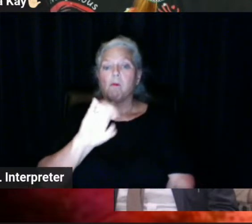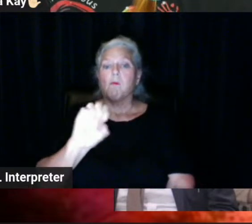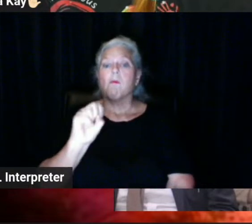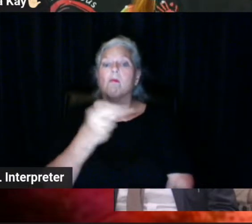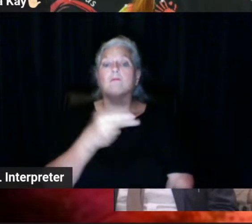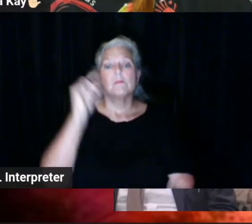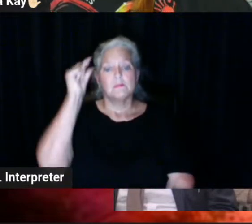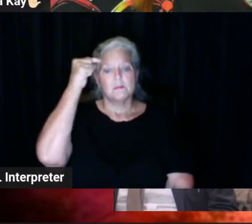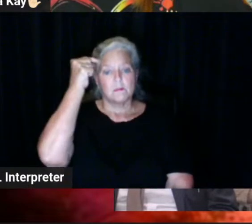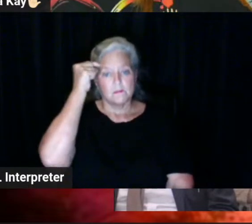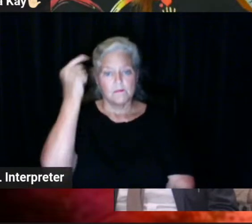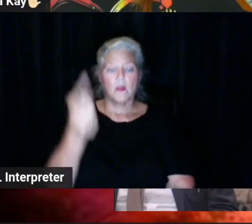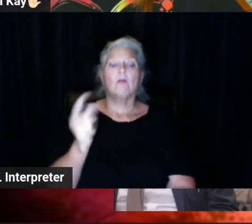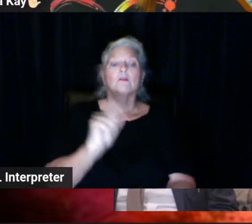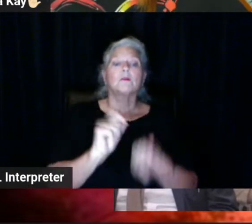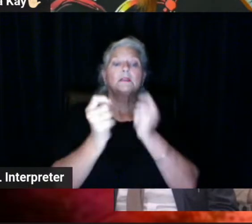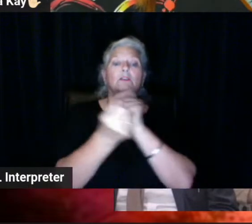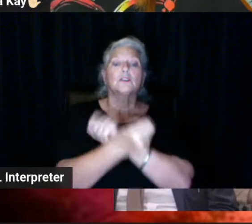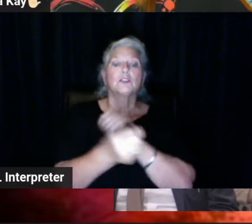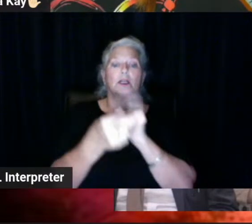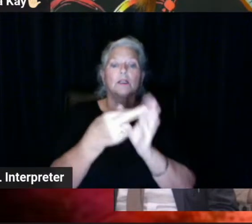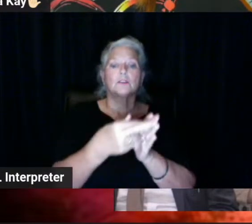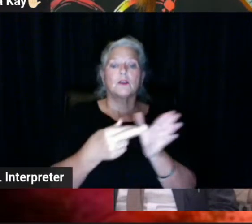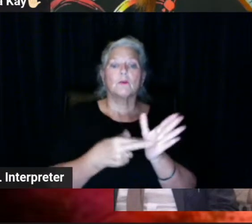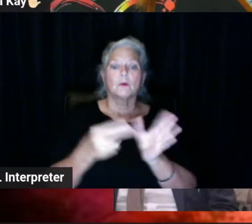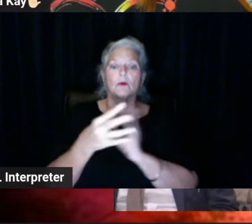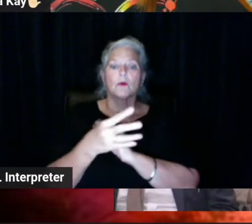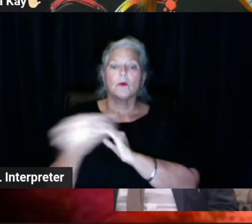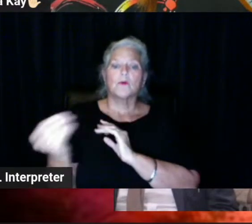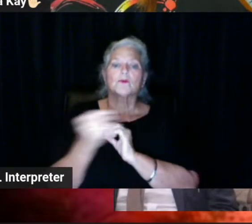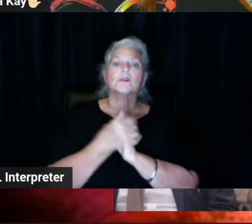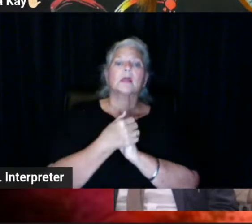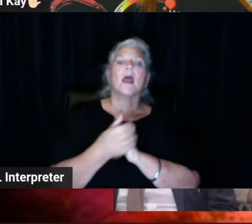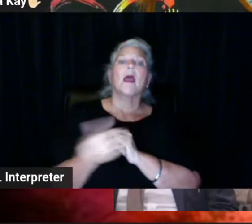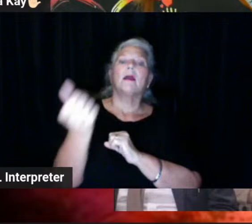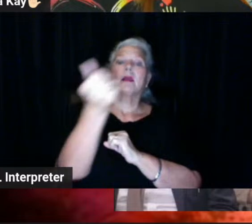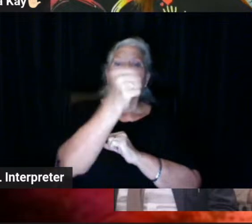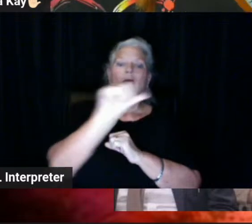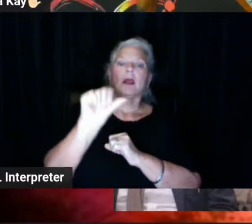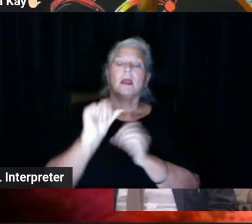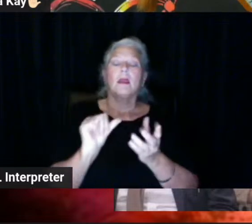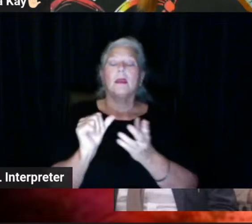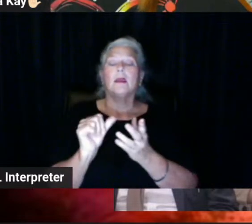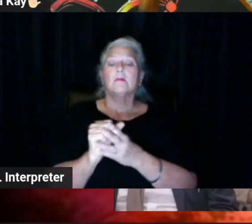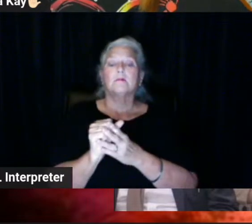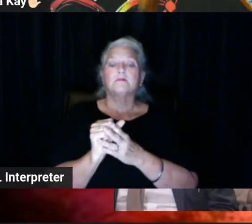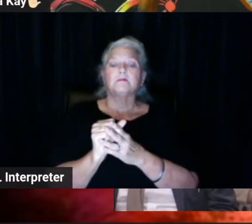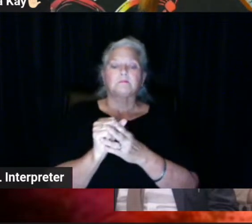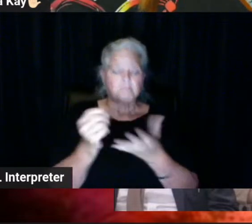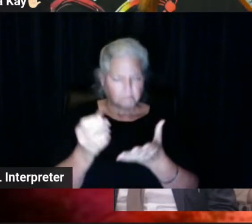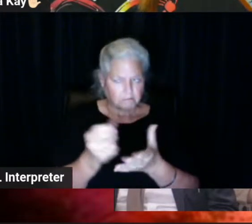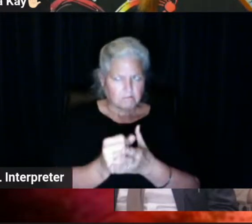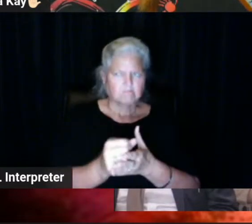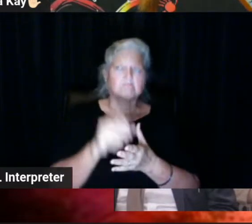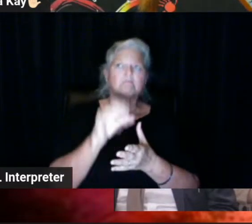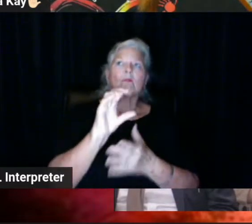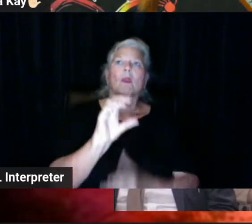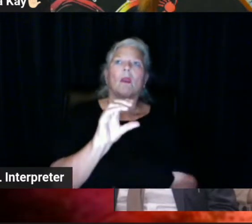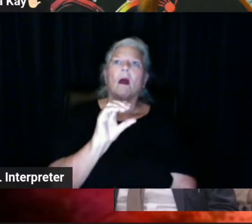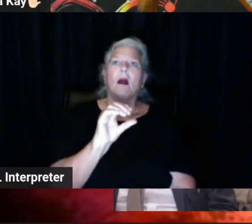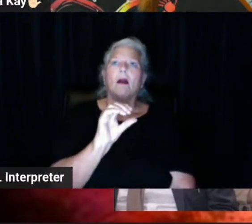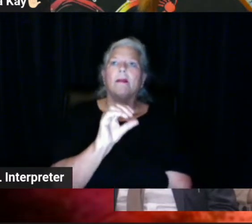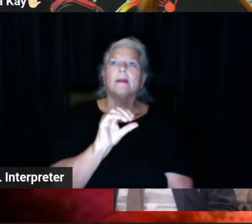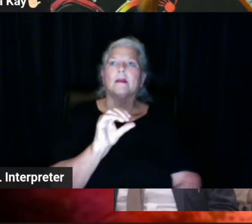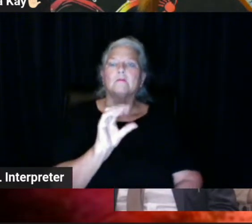of any offense in the colonies would be sent to England for trial. This meant that fewer witnesses would be on hand to give